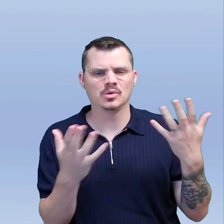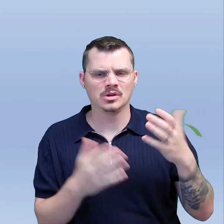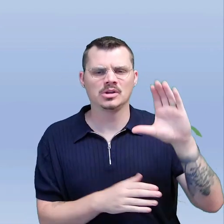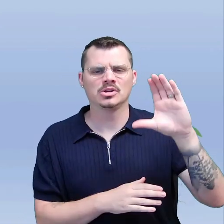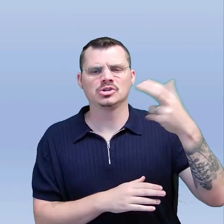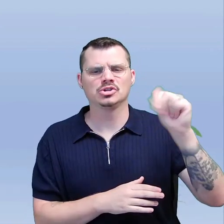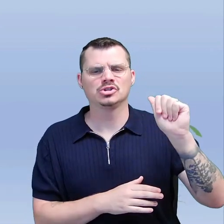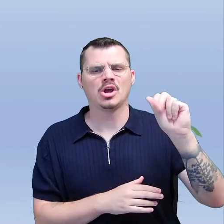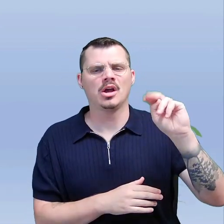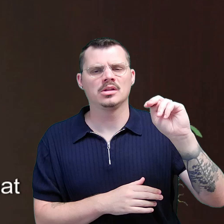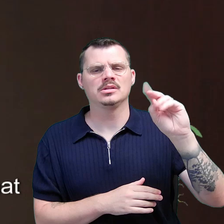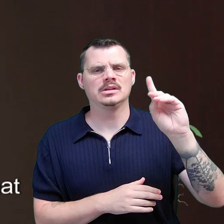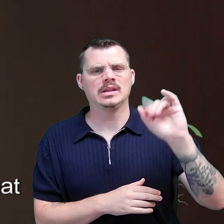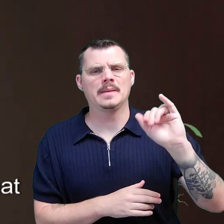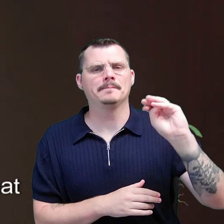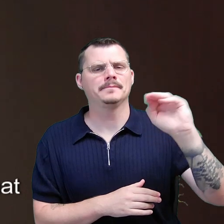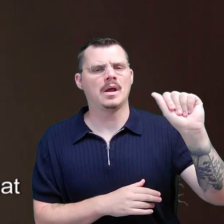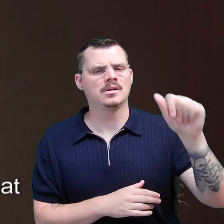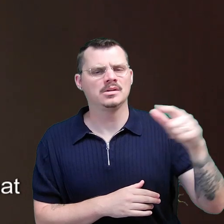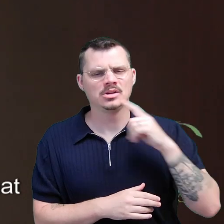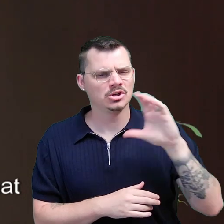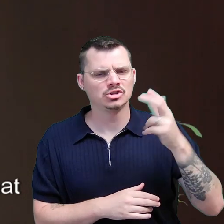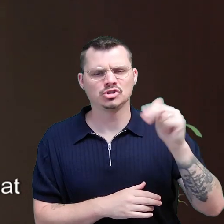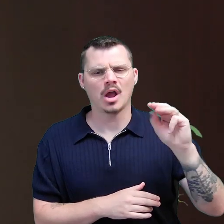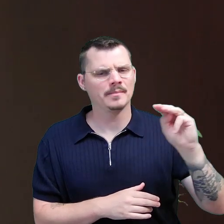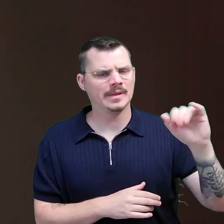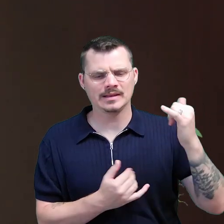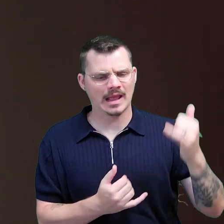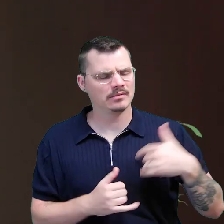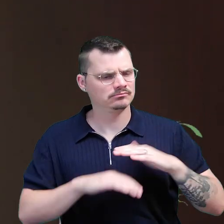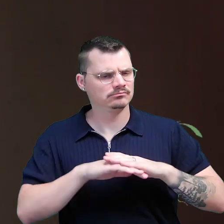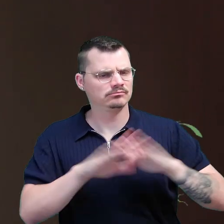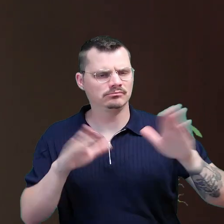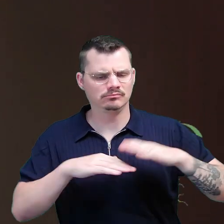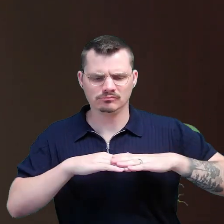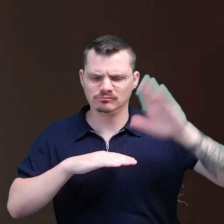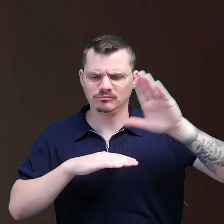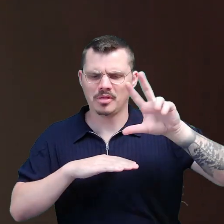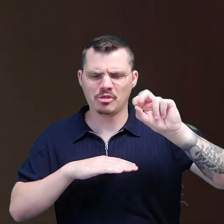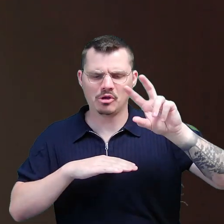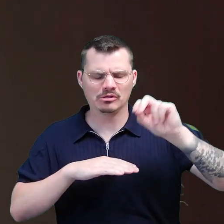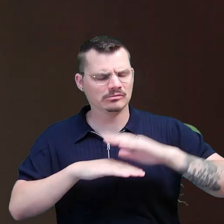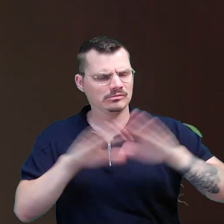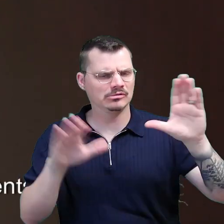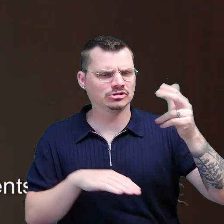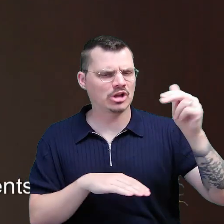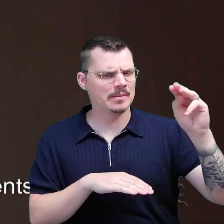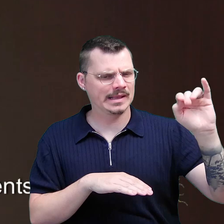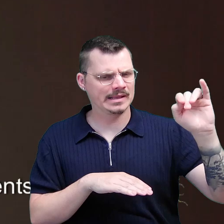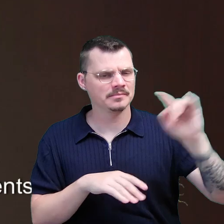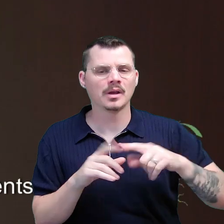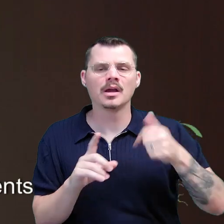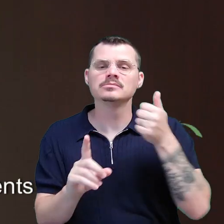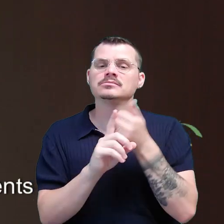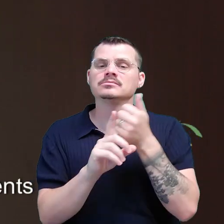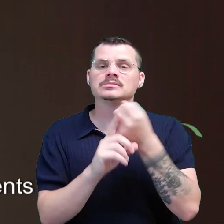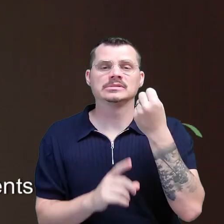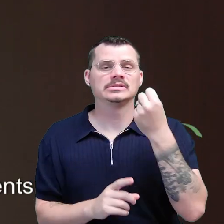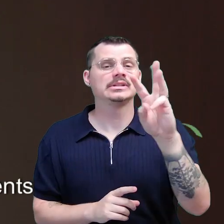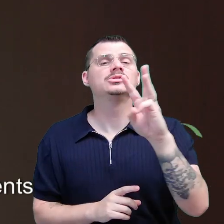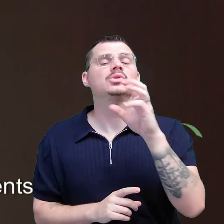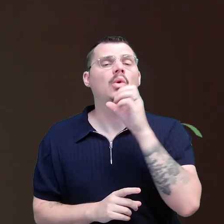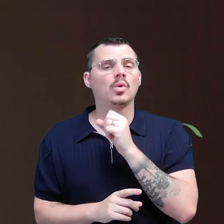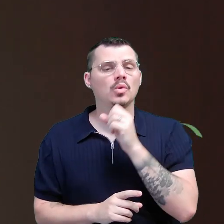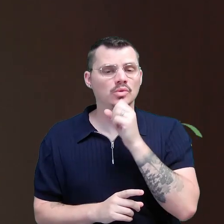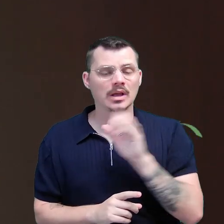is Shandima. He doesn't go by Shami anymore now that he's over 30. But when he was about 16 years old,